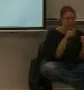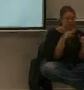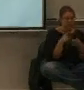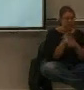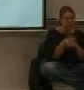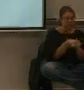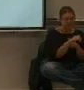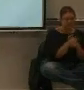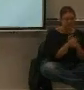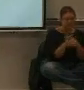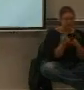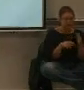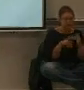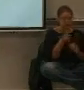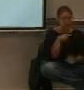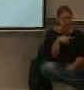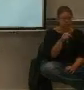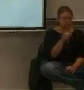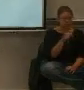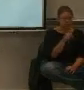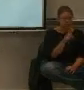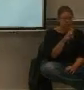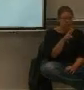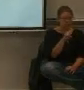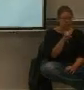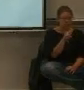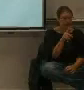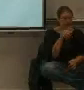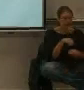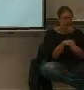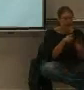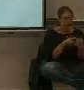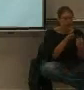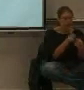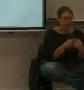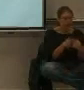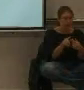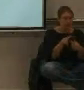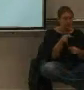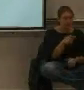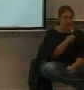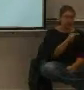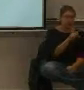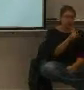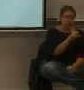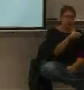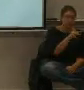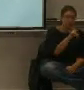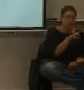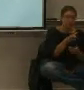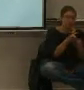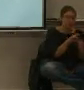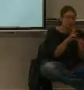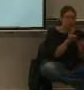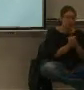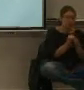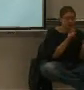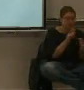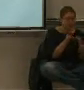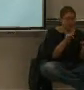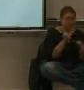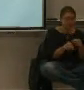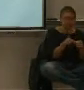what the uptake rate is into the cell. And it turns out that the enzymatic relationship that explains